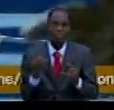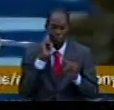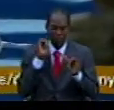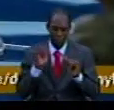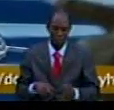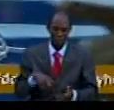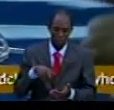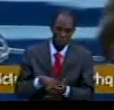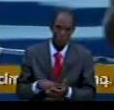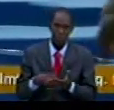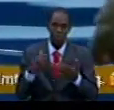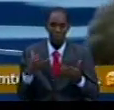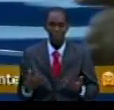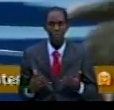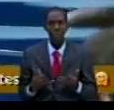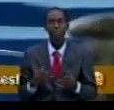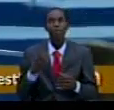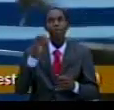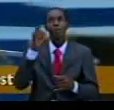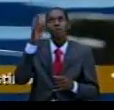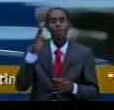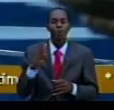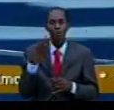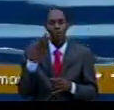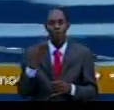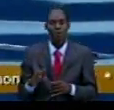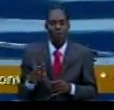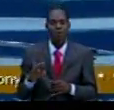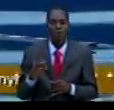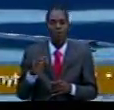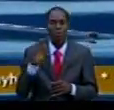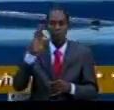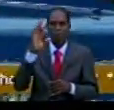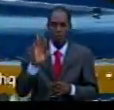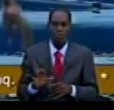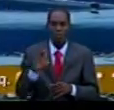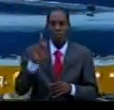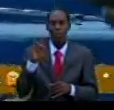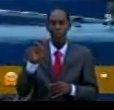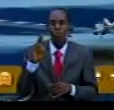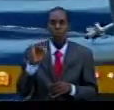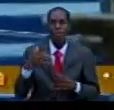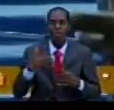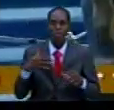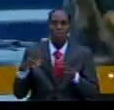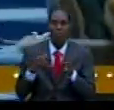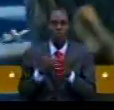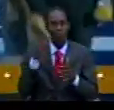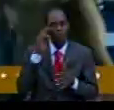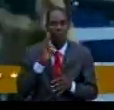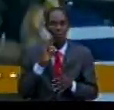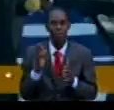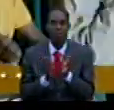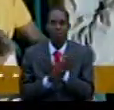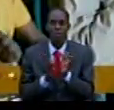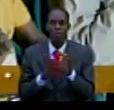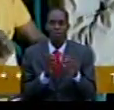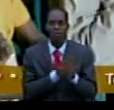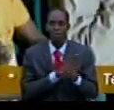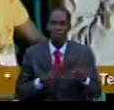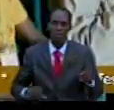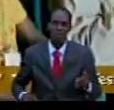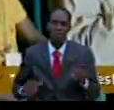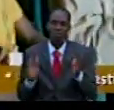God of servant of God, Akanmu, I can never forget this crusade as I come. Praise the Lord. Put your hands together